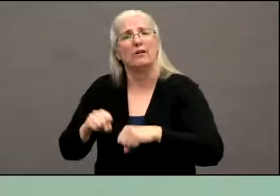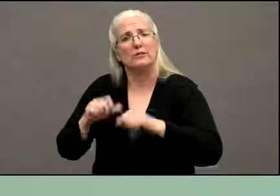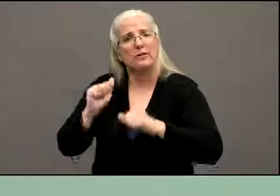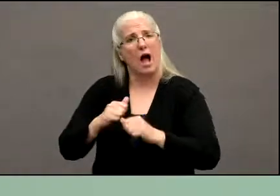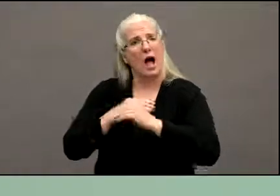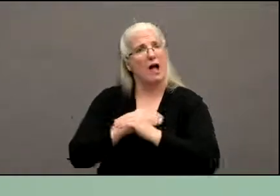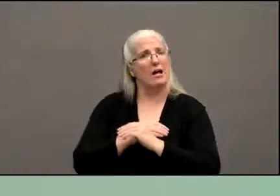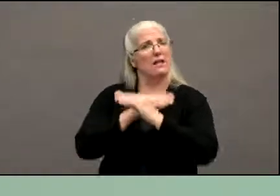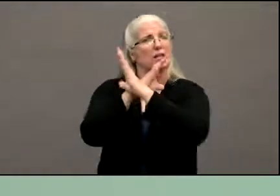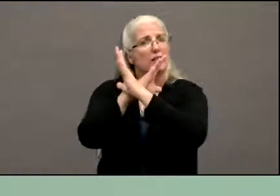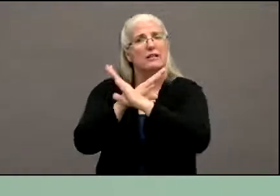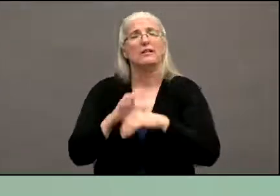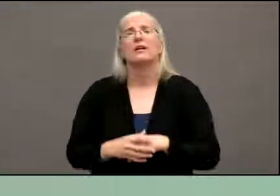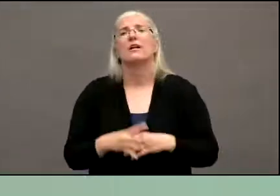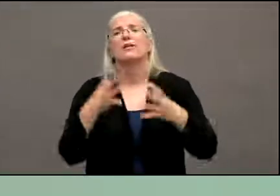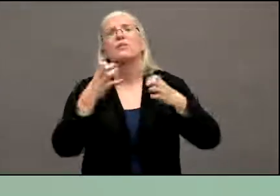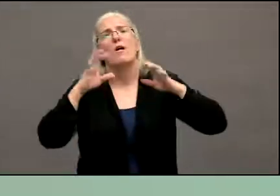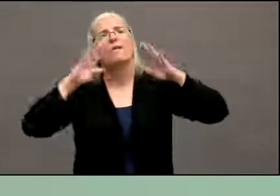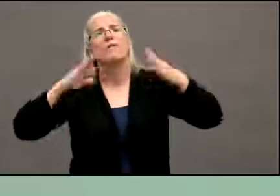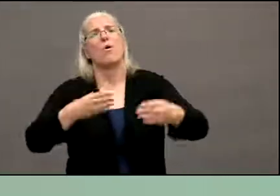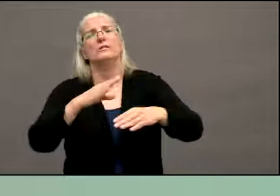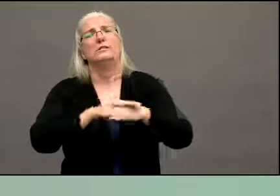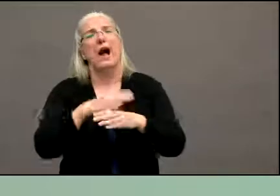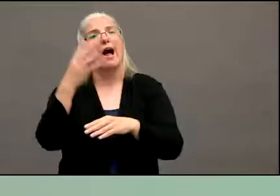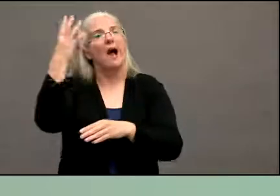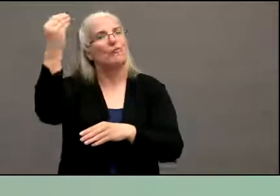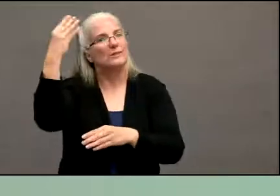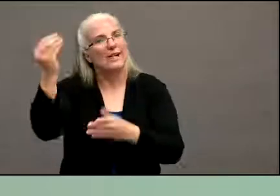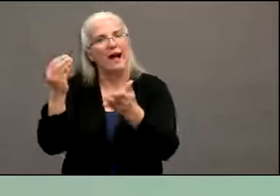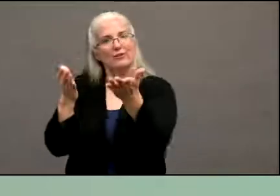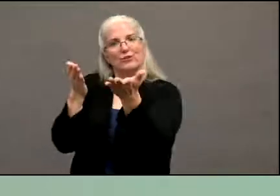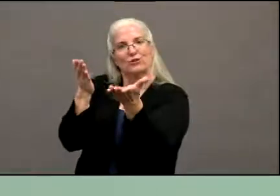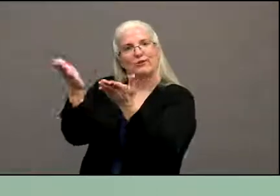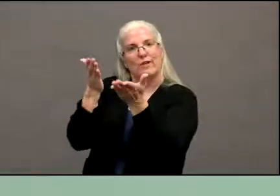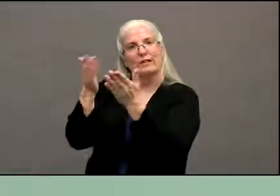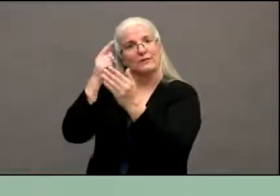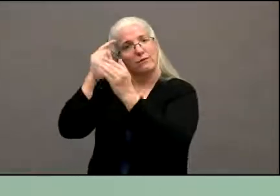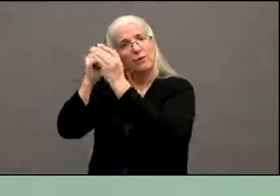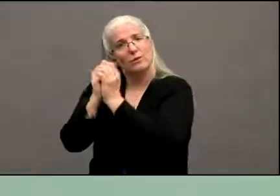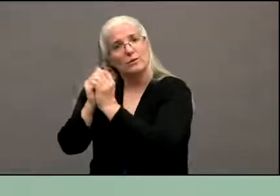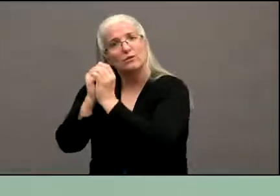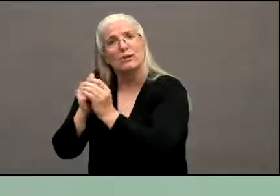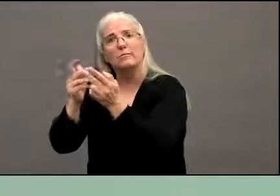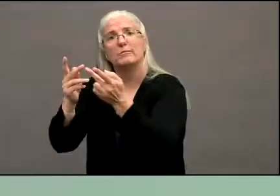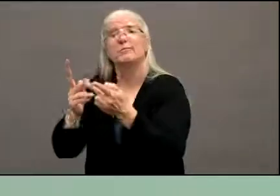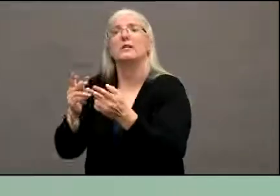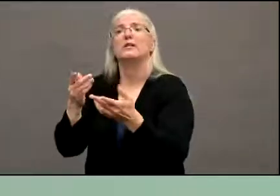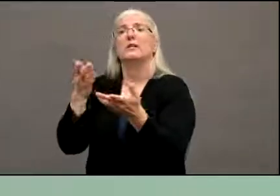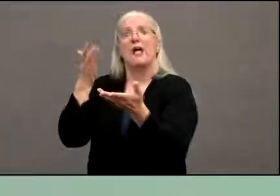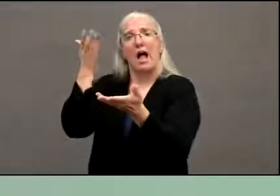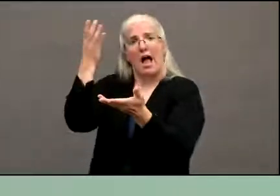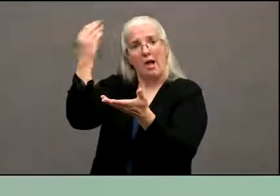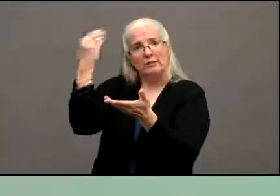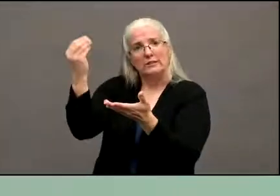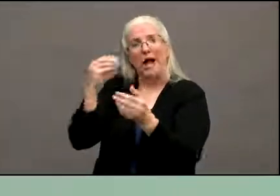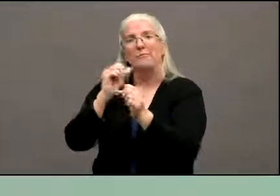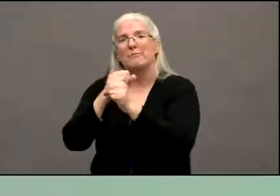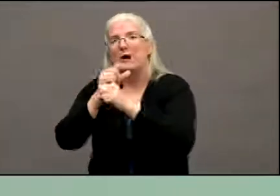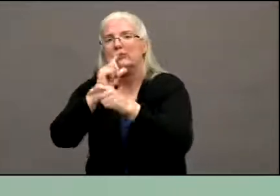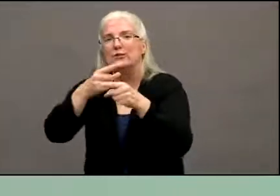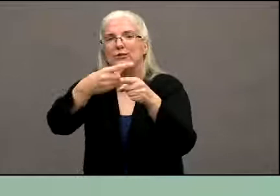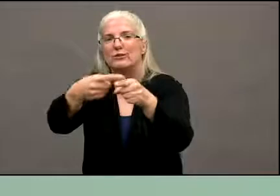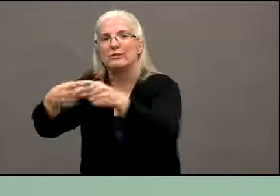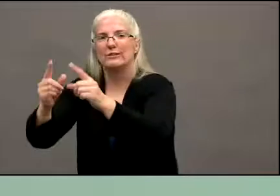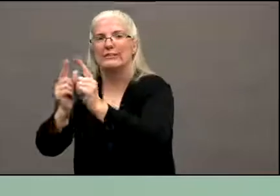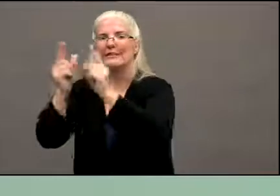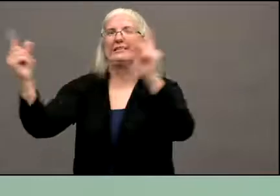like outdoor services. Where social distancing is facilitated, is possible, and face coverings are